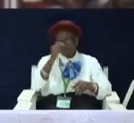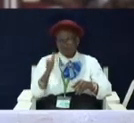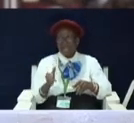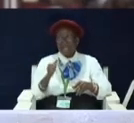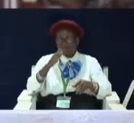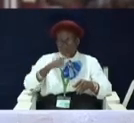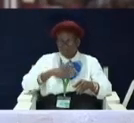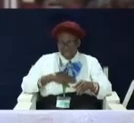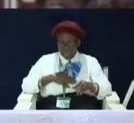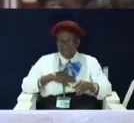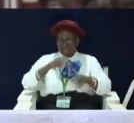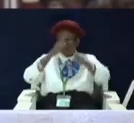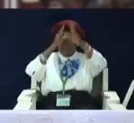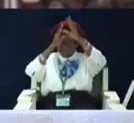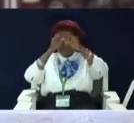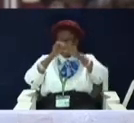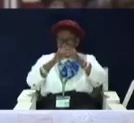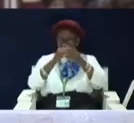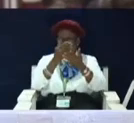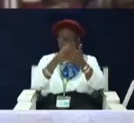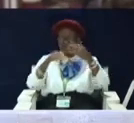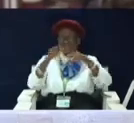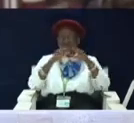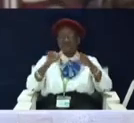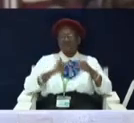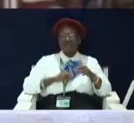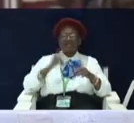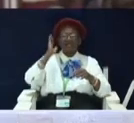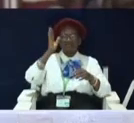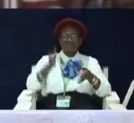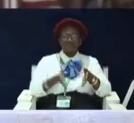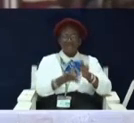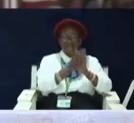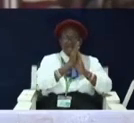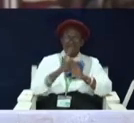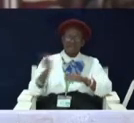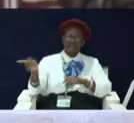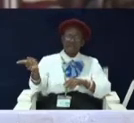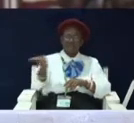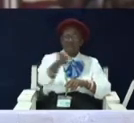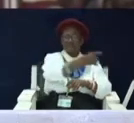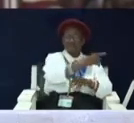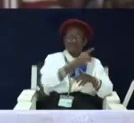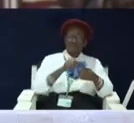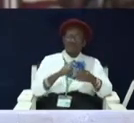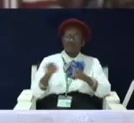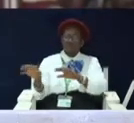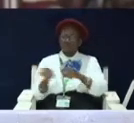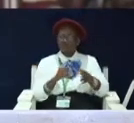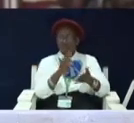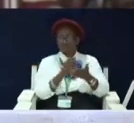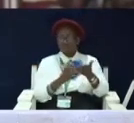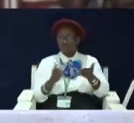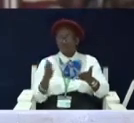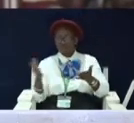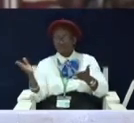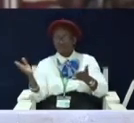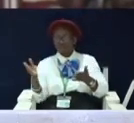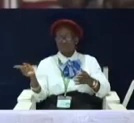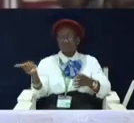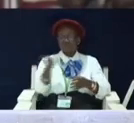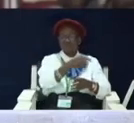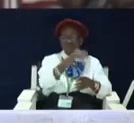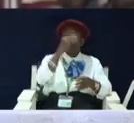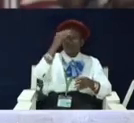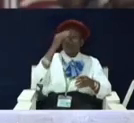won. I'm going to ask you to do something. Ba wa buro yin pe ke se nkan kan. You know, in the night, whenever